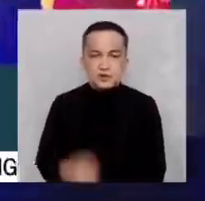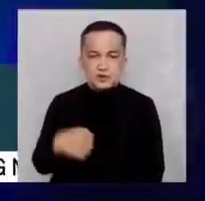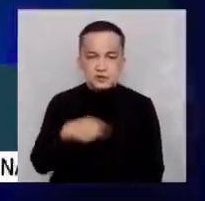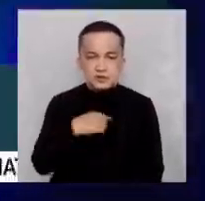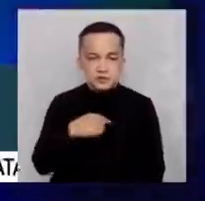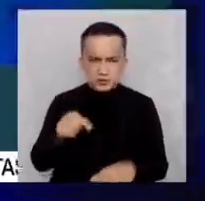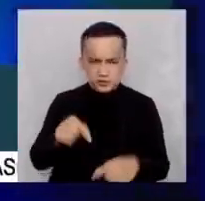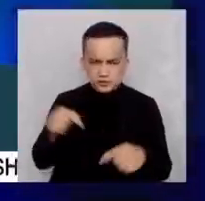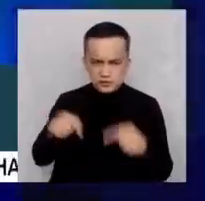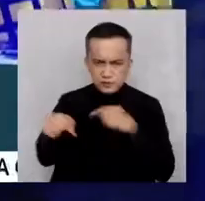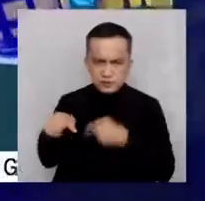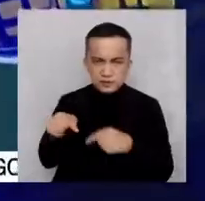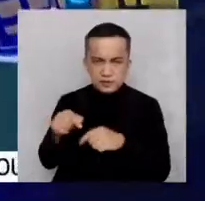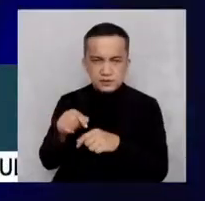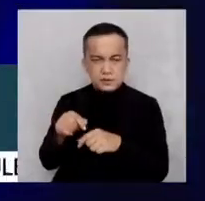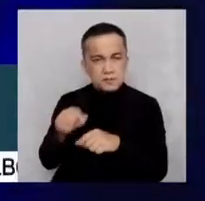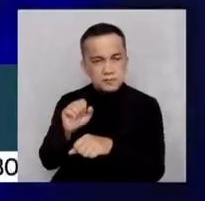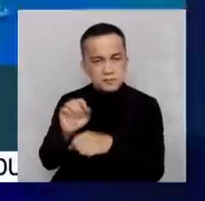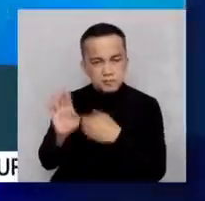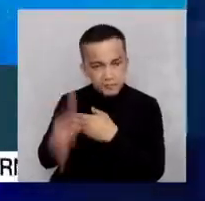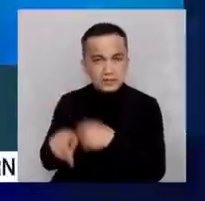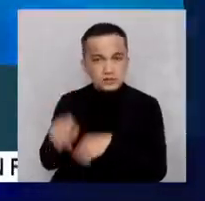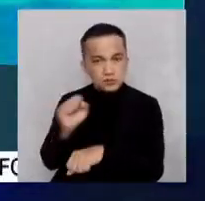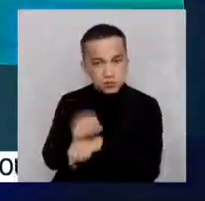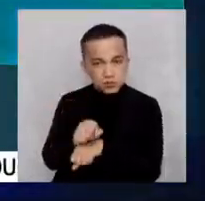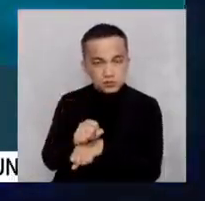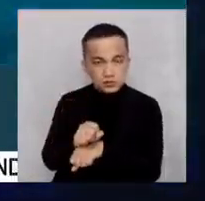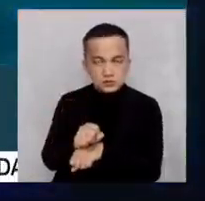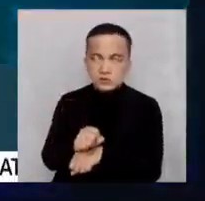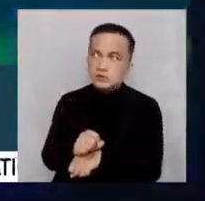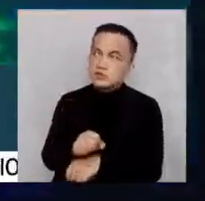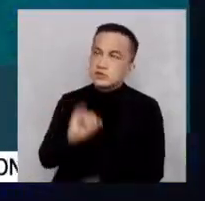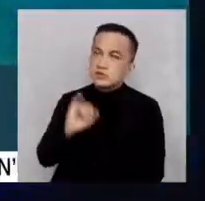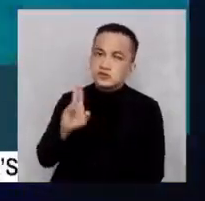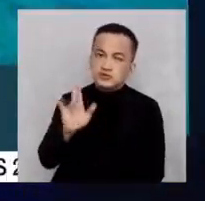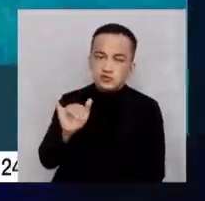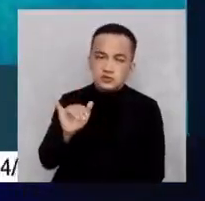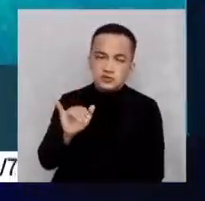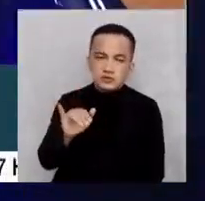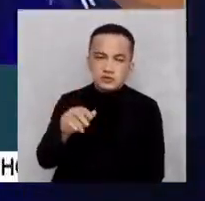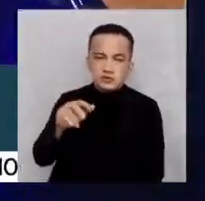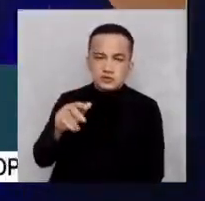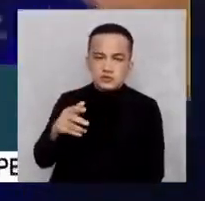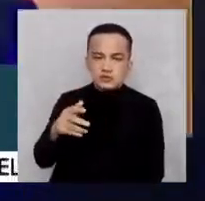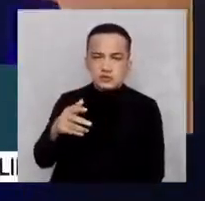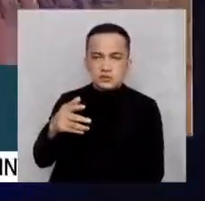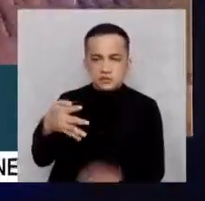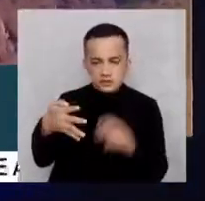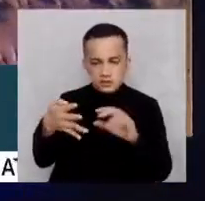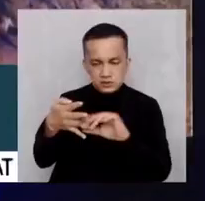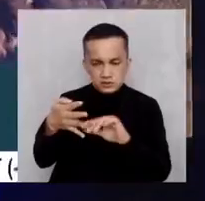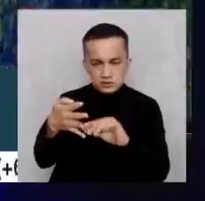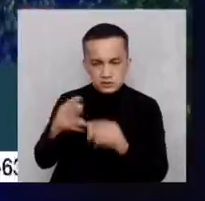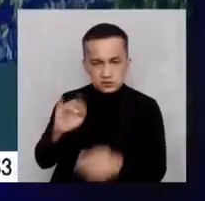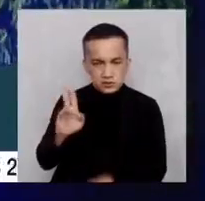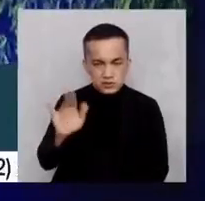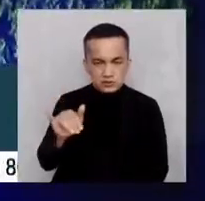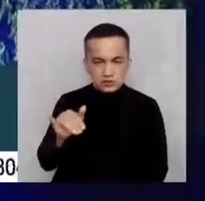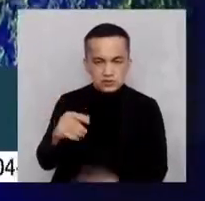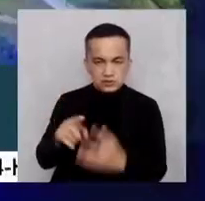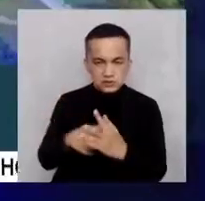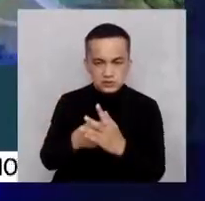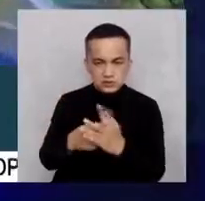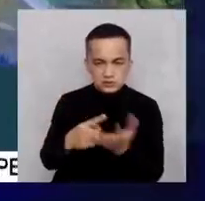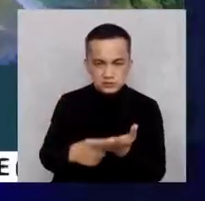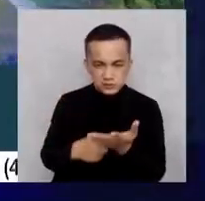to work this coming July, on the 3rd week of July, and we will be starting our deliberation on the budget.